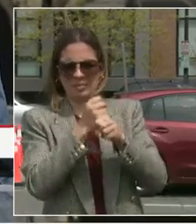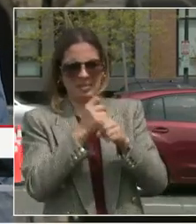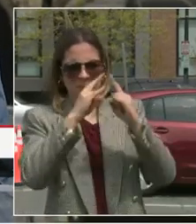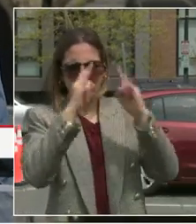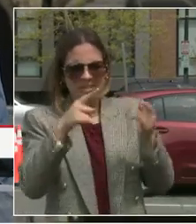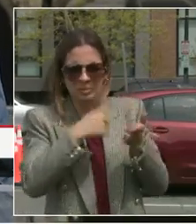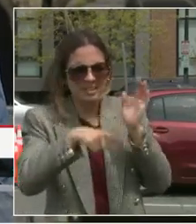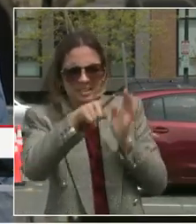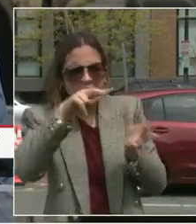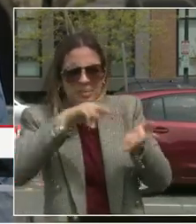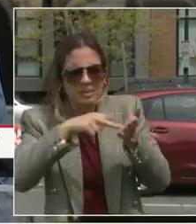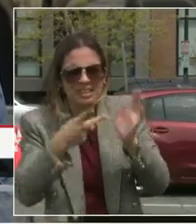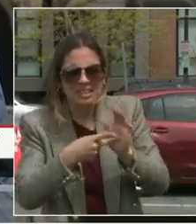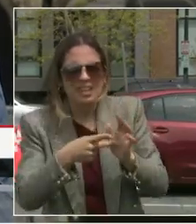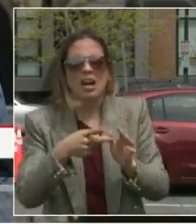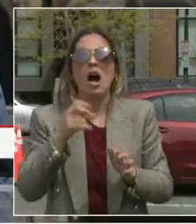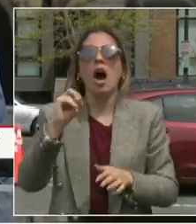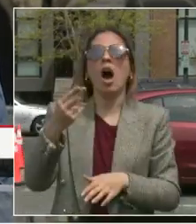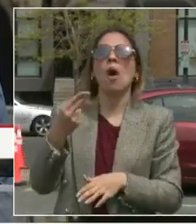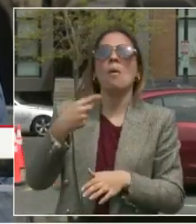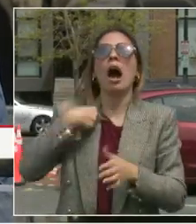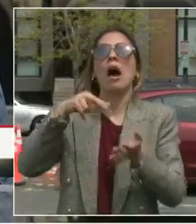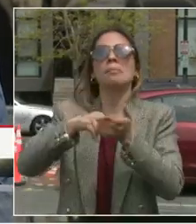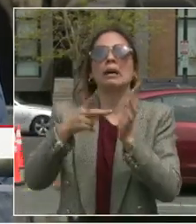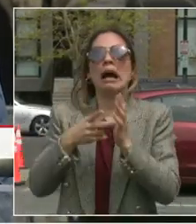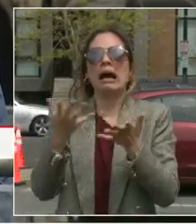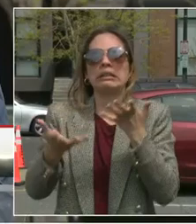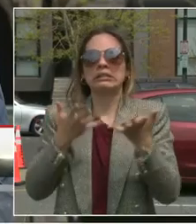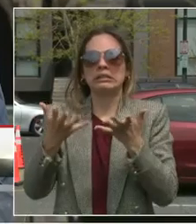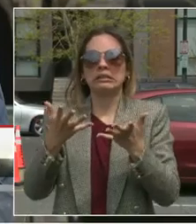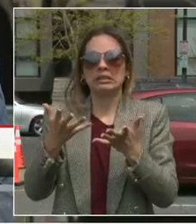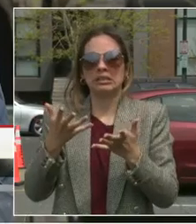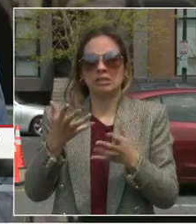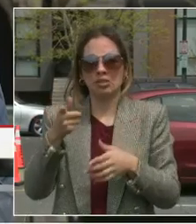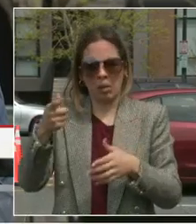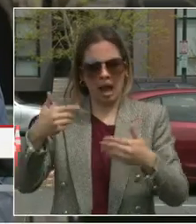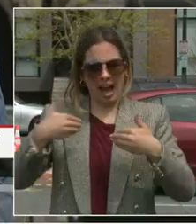that. Are there measures